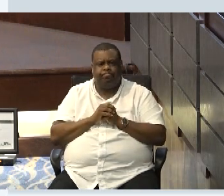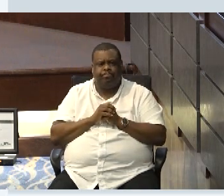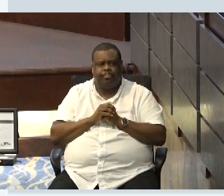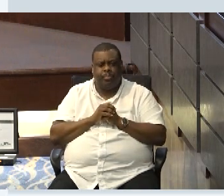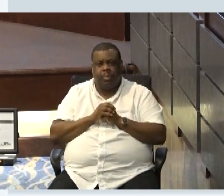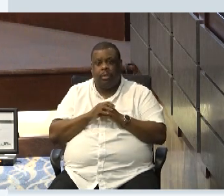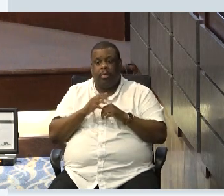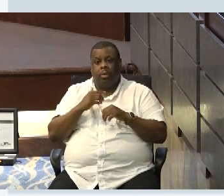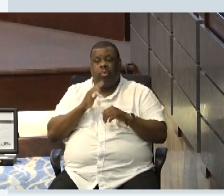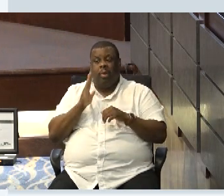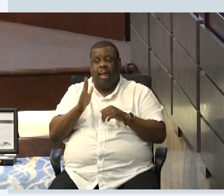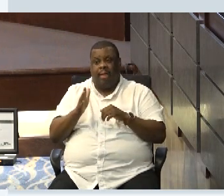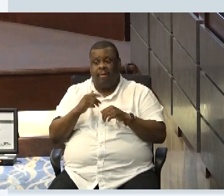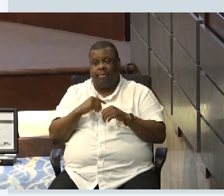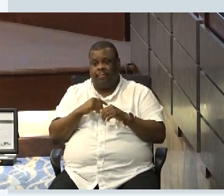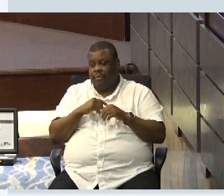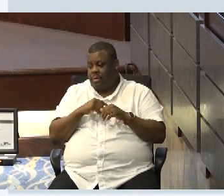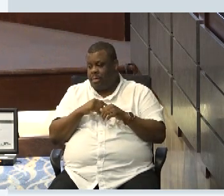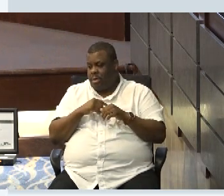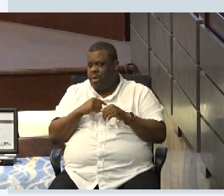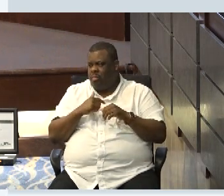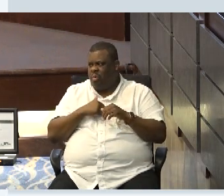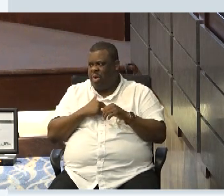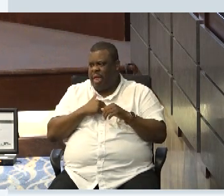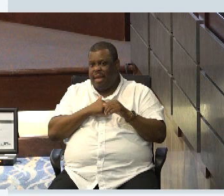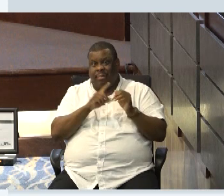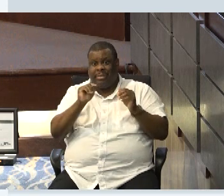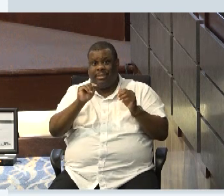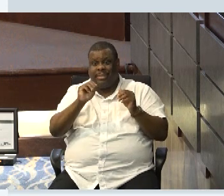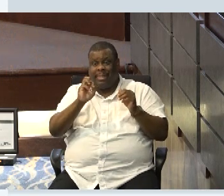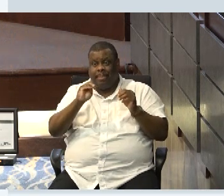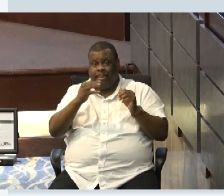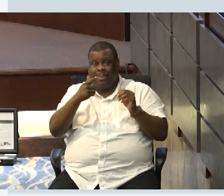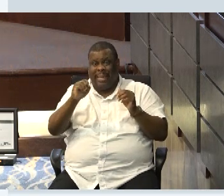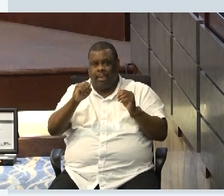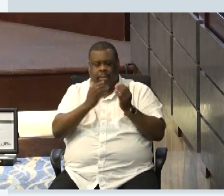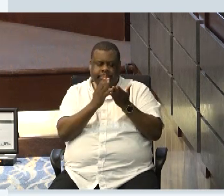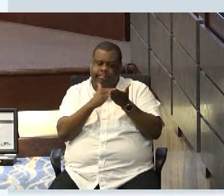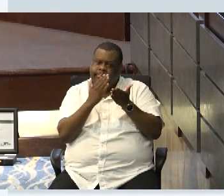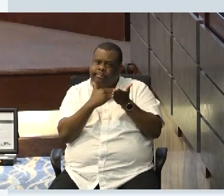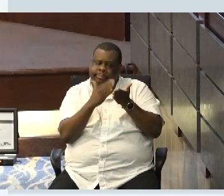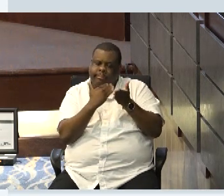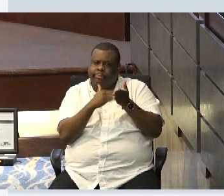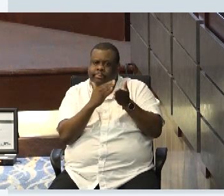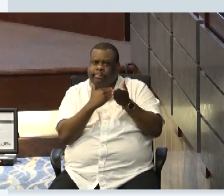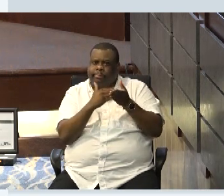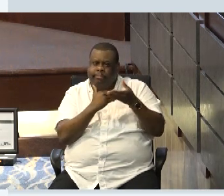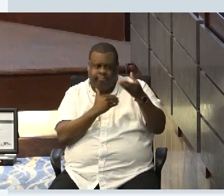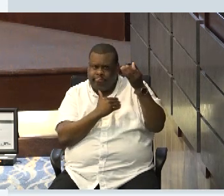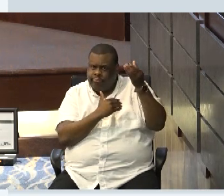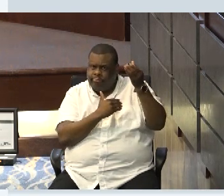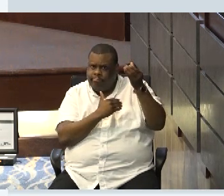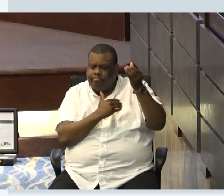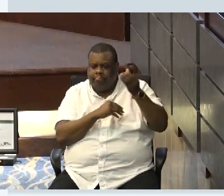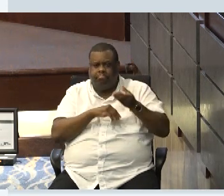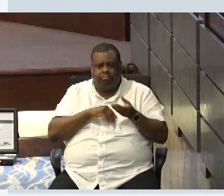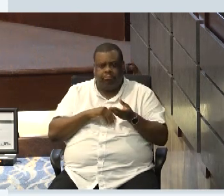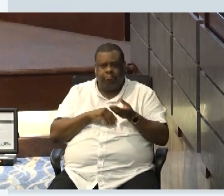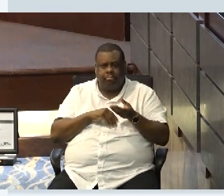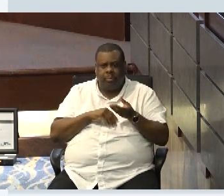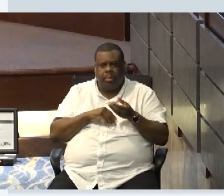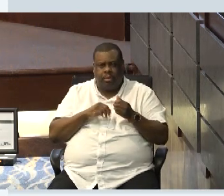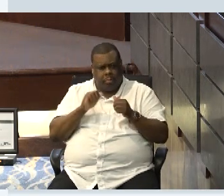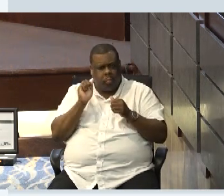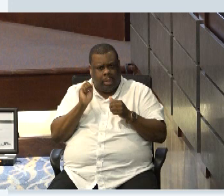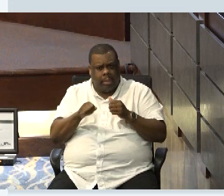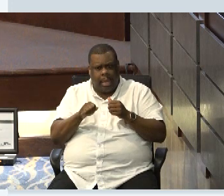pre-vetted version of a pre-development template for their review, so that allows us and sets us up to move quickly into proposing